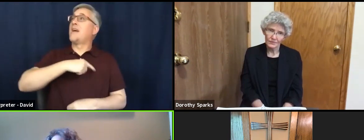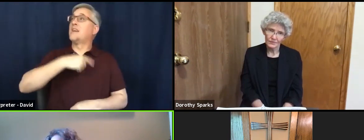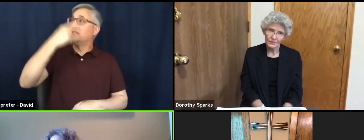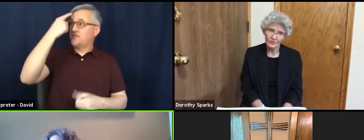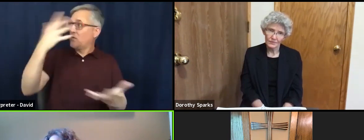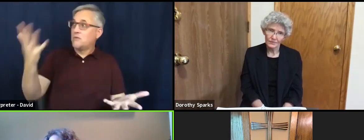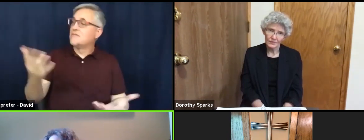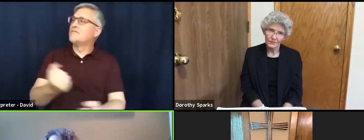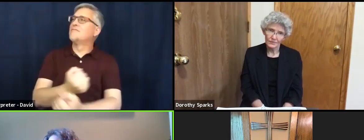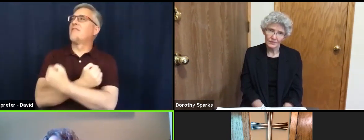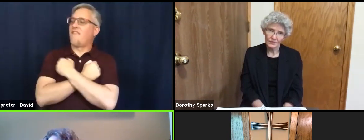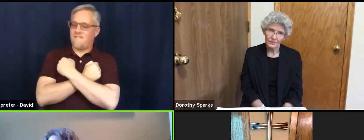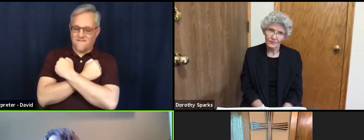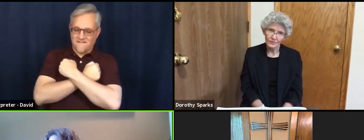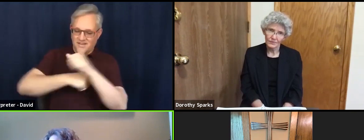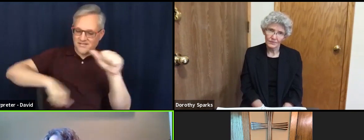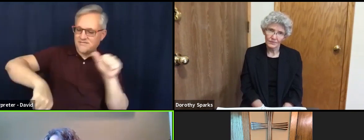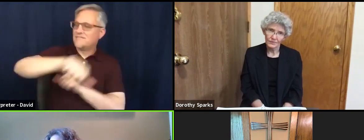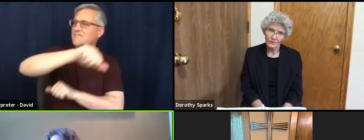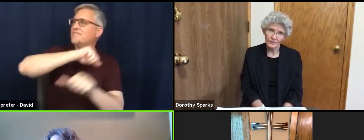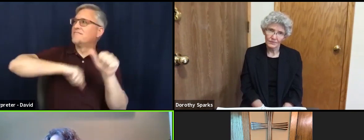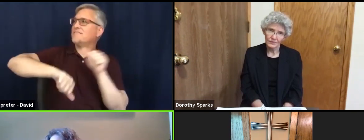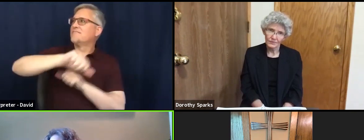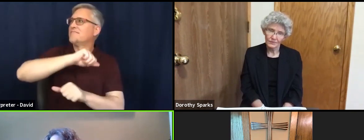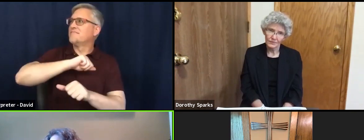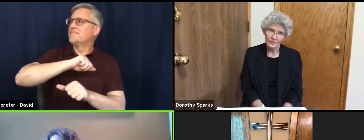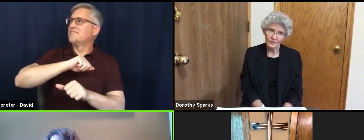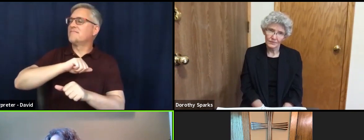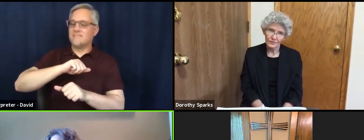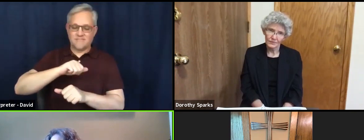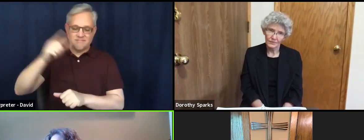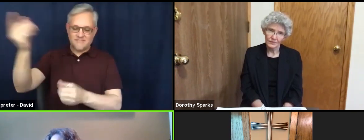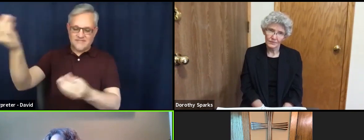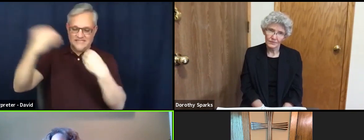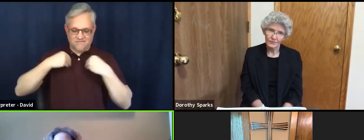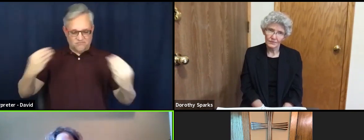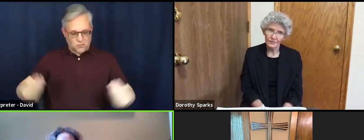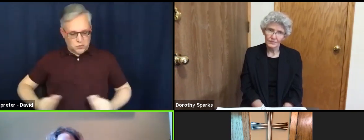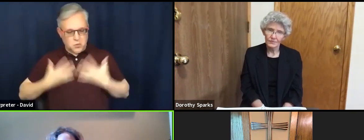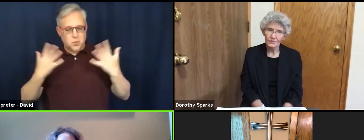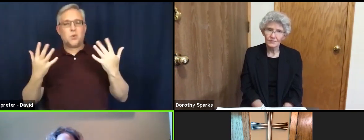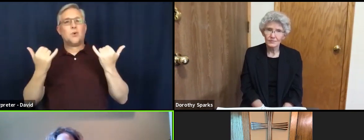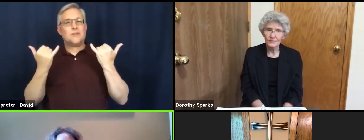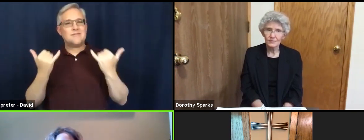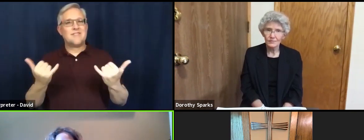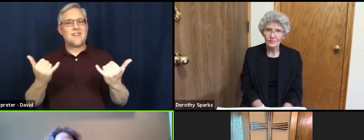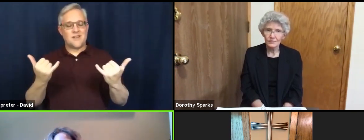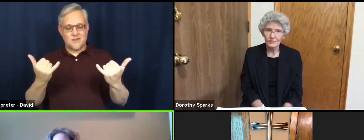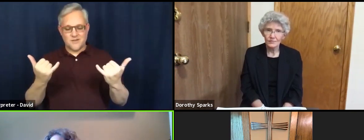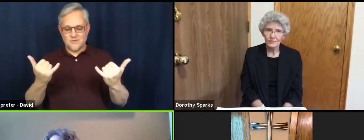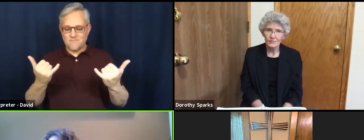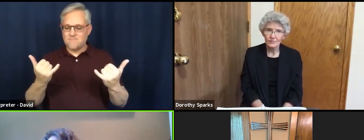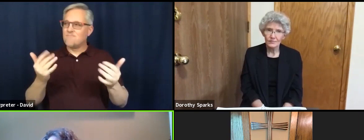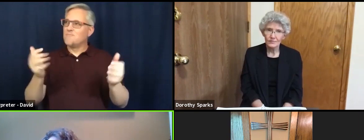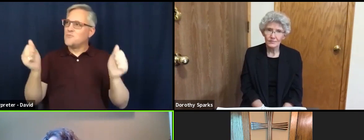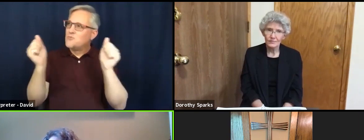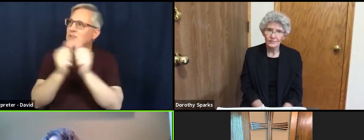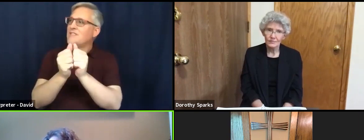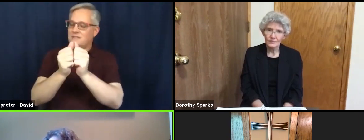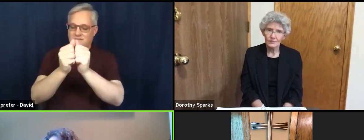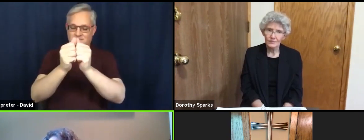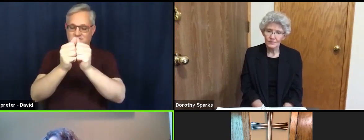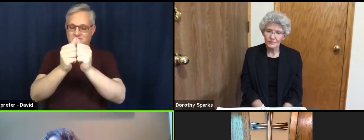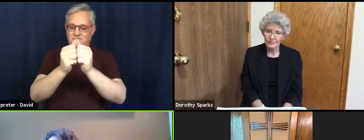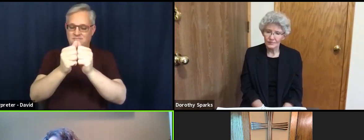Stir us during this time together to walk humbly, embrace